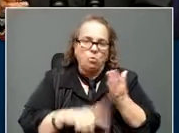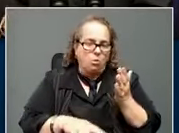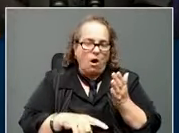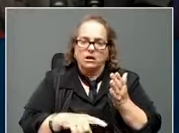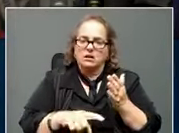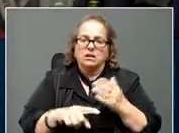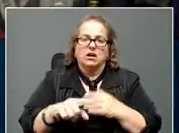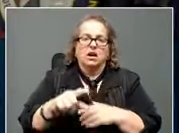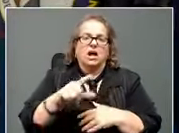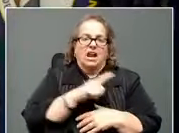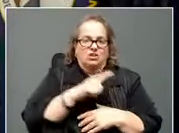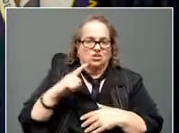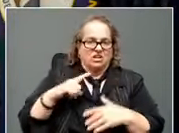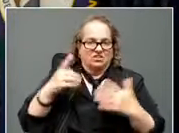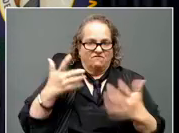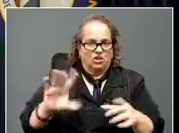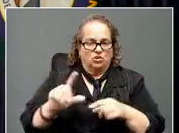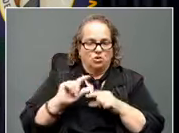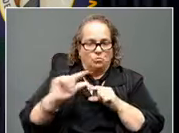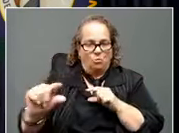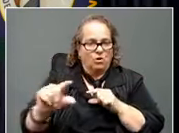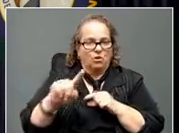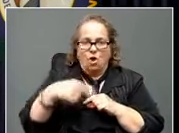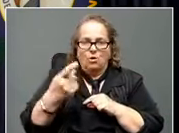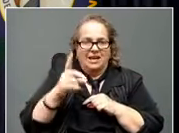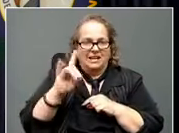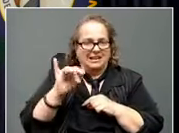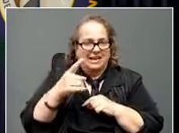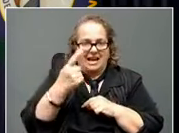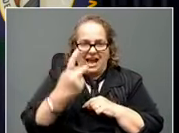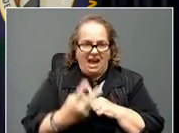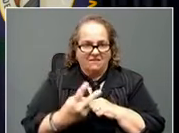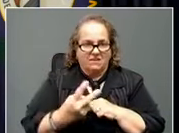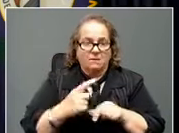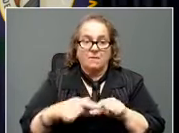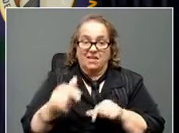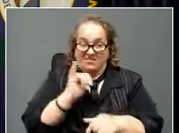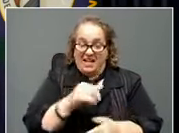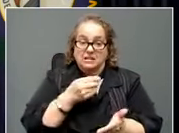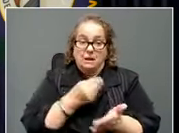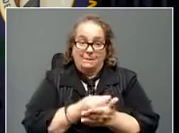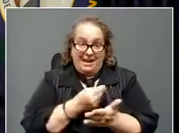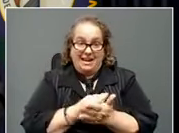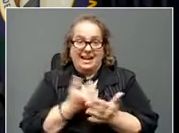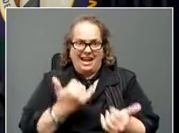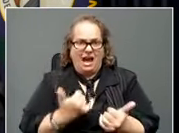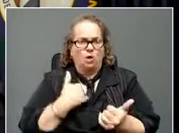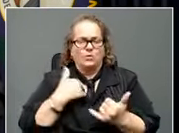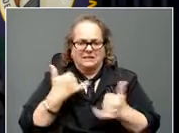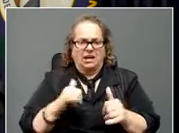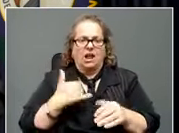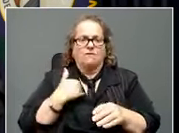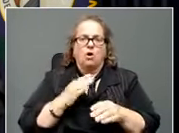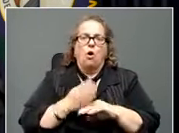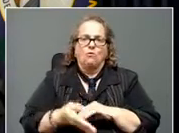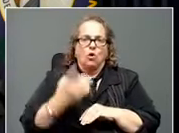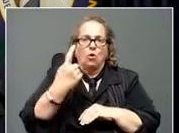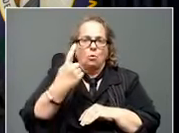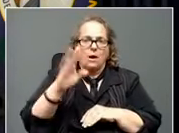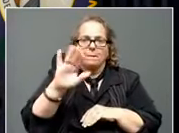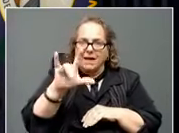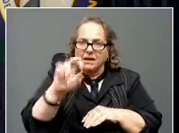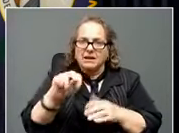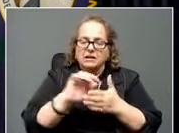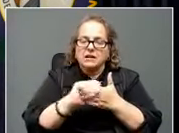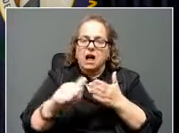They only did about half of that, but these are dollars. Now, we still have over $1 billion that we can put to work making sure our